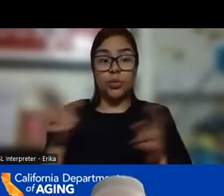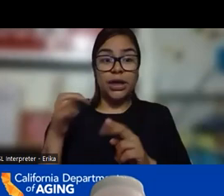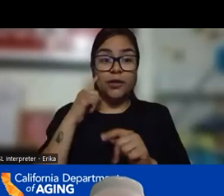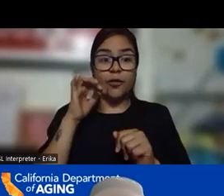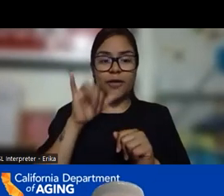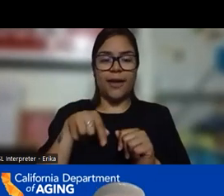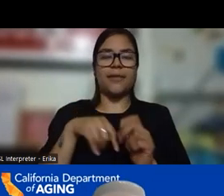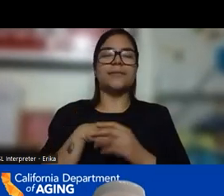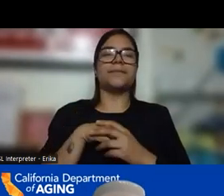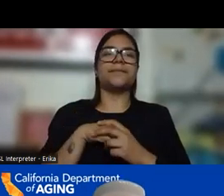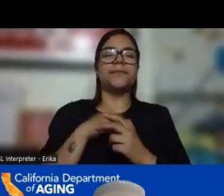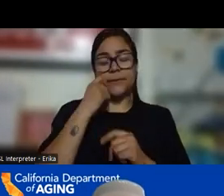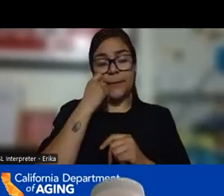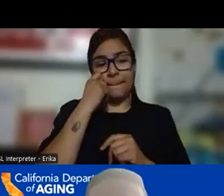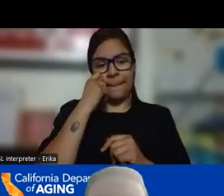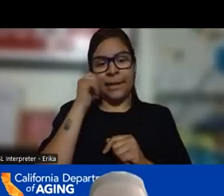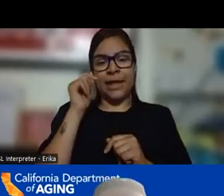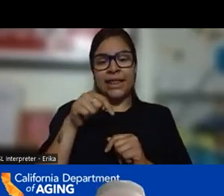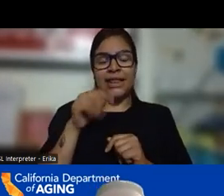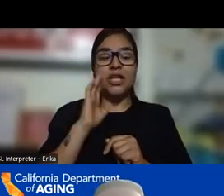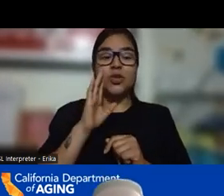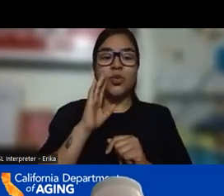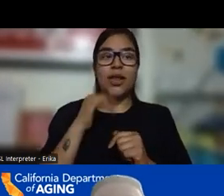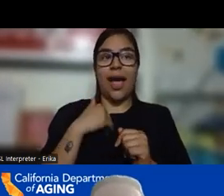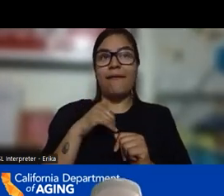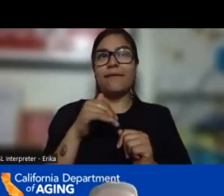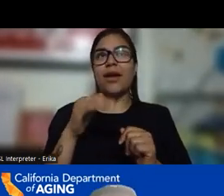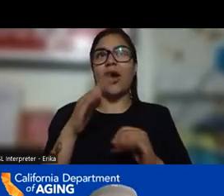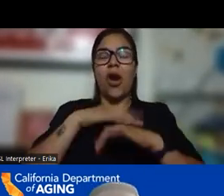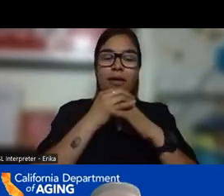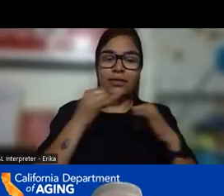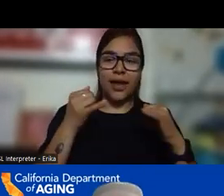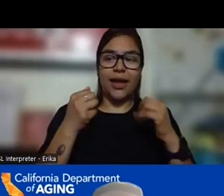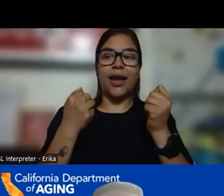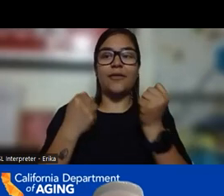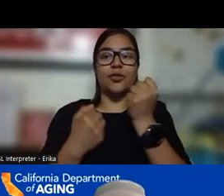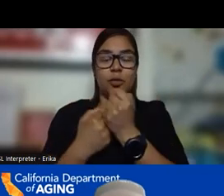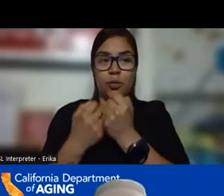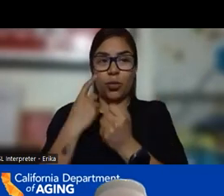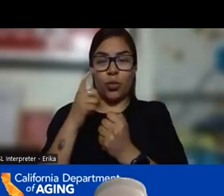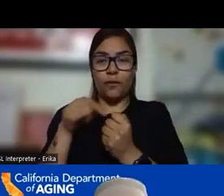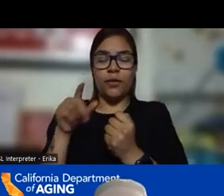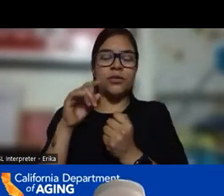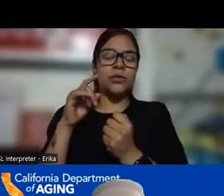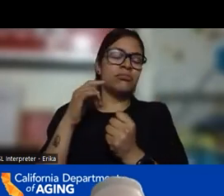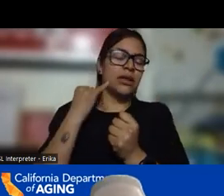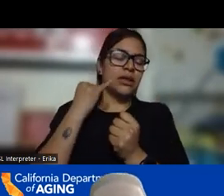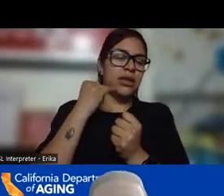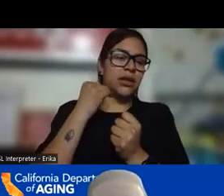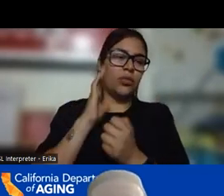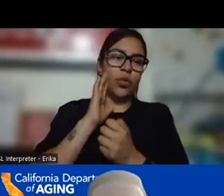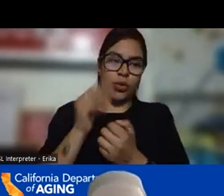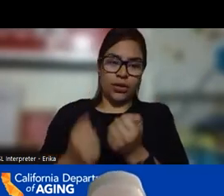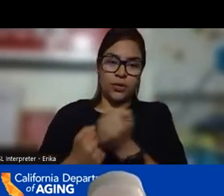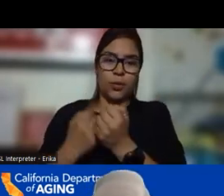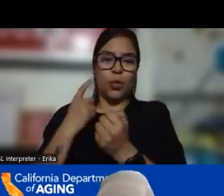going to be really important. This will largely be an online survey, but we're going to provide support for folks who lack access to technology to complete the